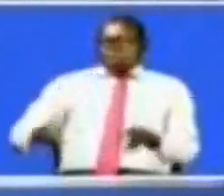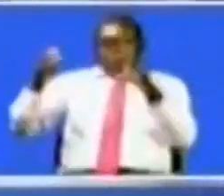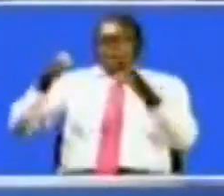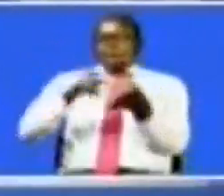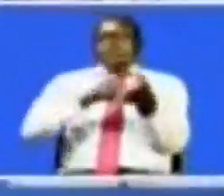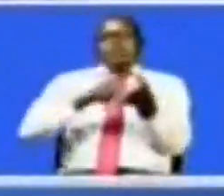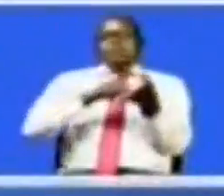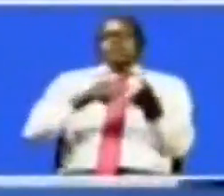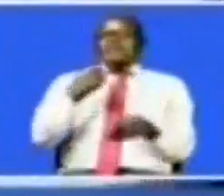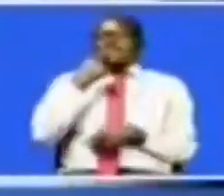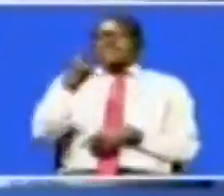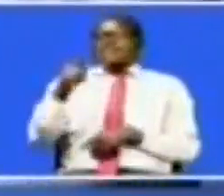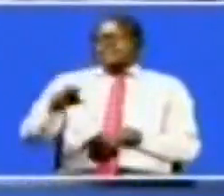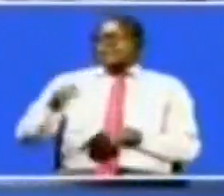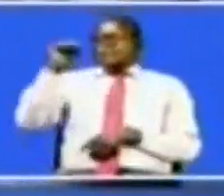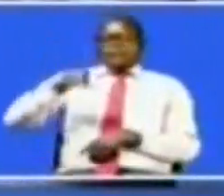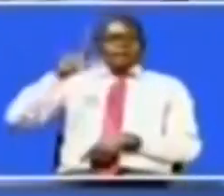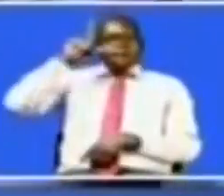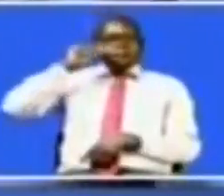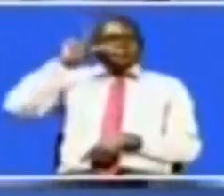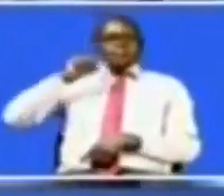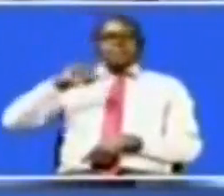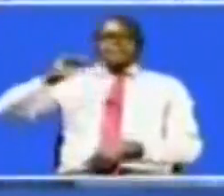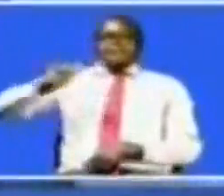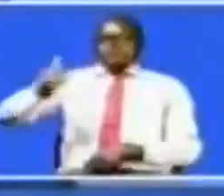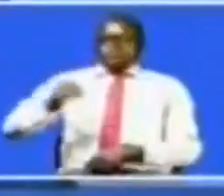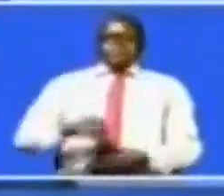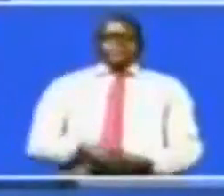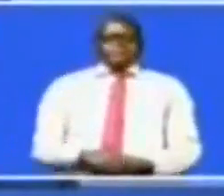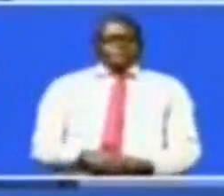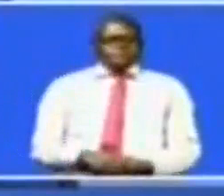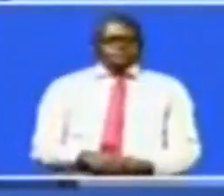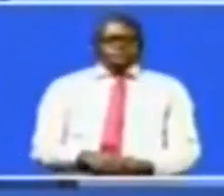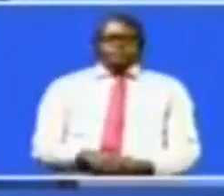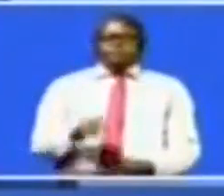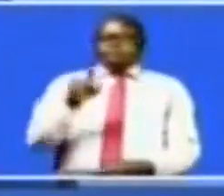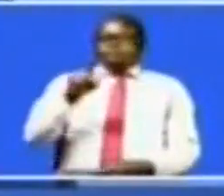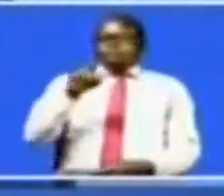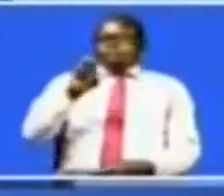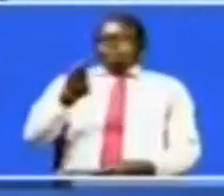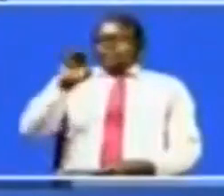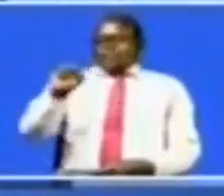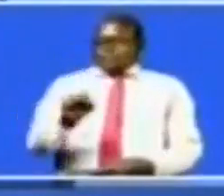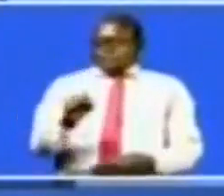poisonous rice were nabbed in the coastal city of Mombasa. KEPS and the Mutingency